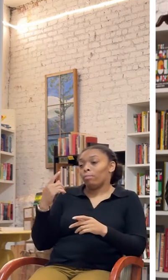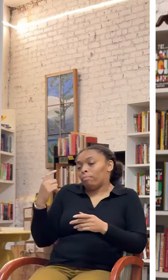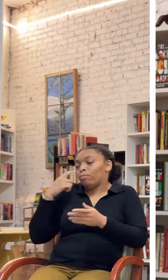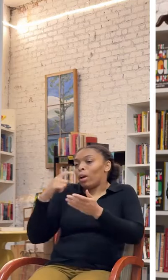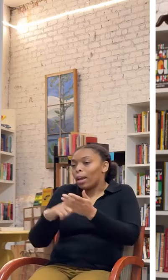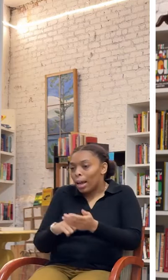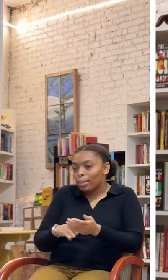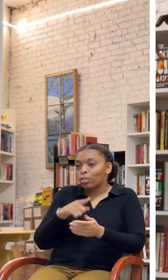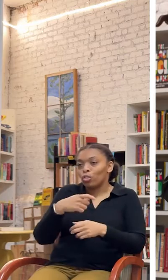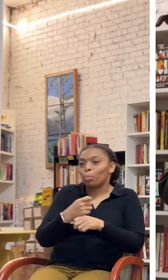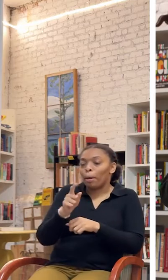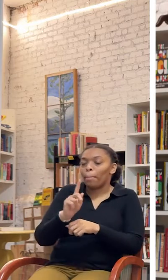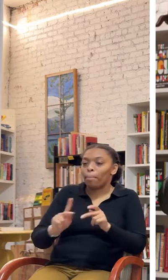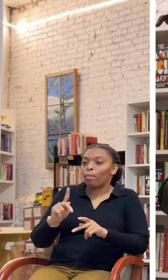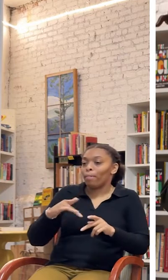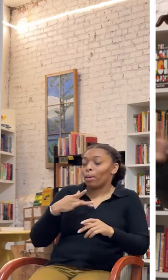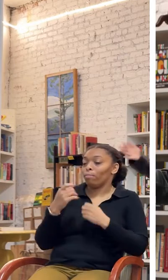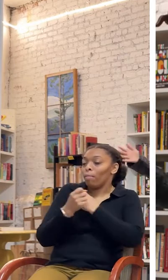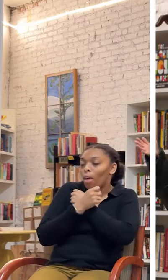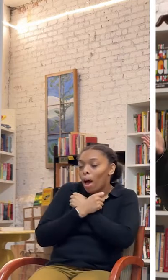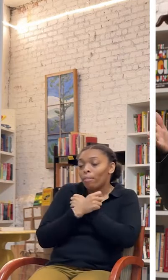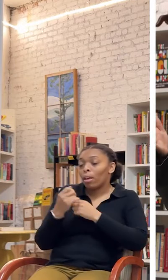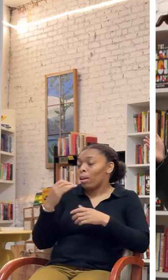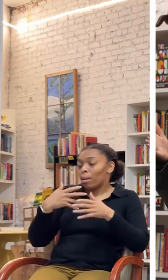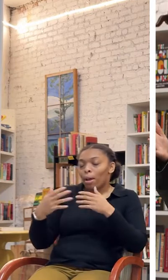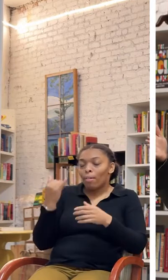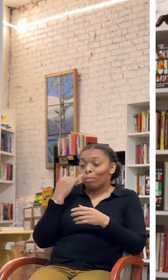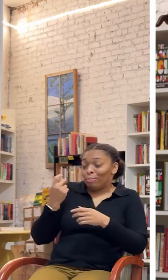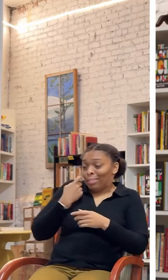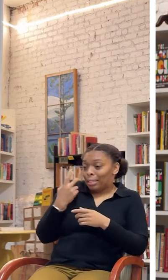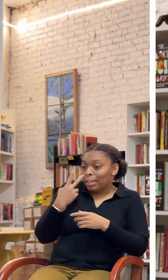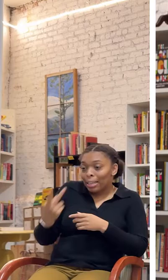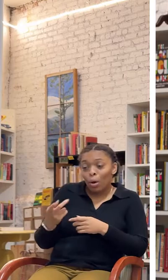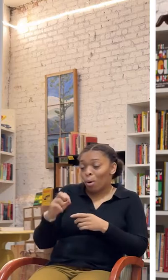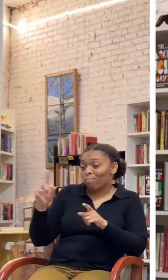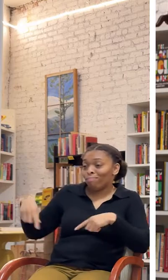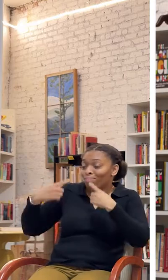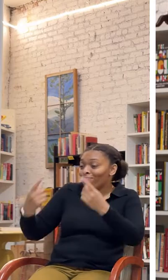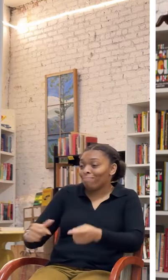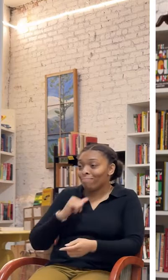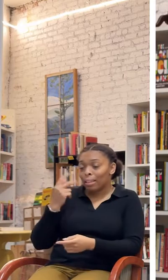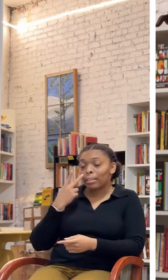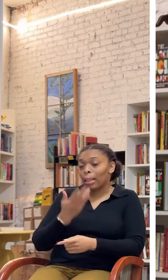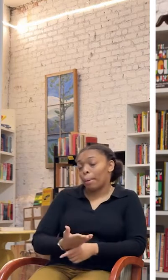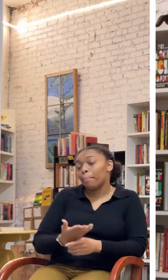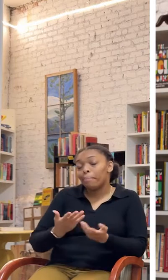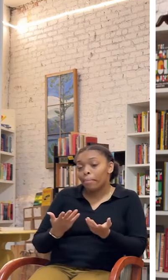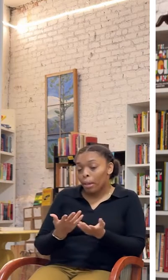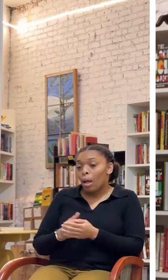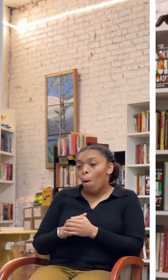feel loved, embraced, whether you've seen them all week or you haven't seen them in 3-4 years in person, like we hadn't seen each